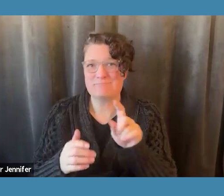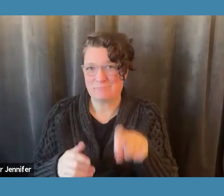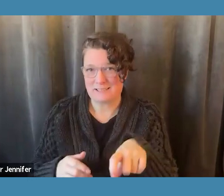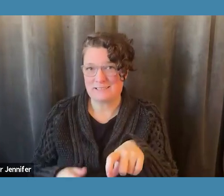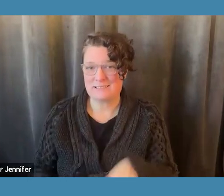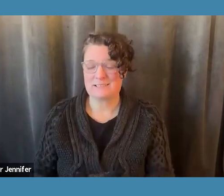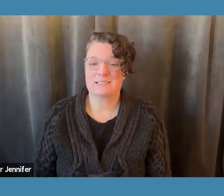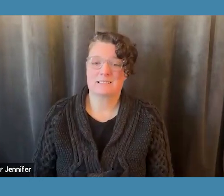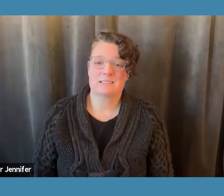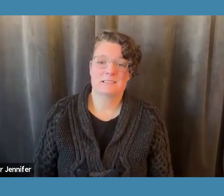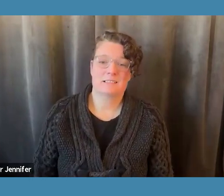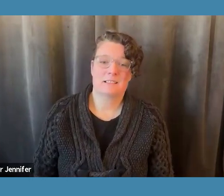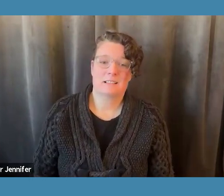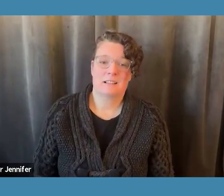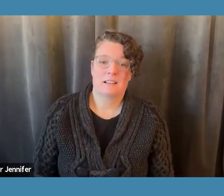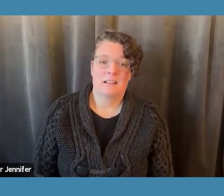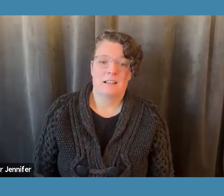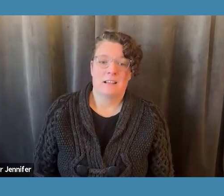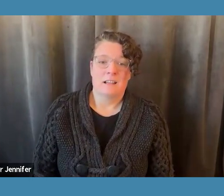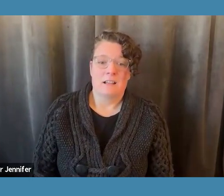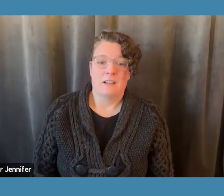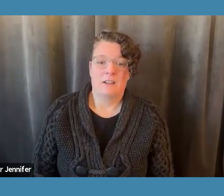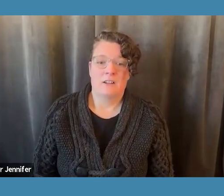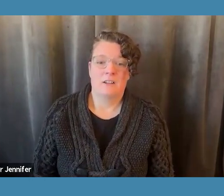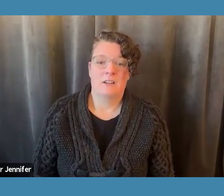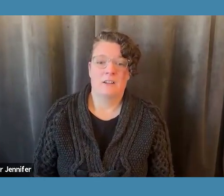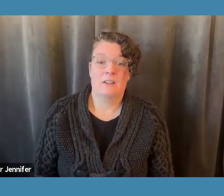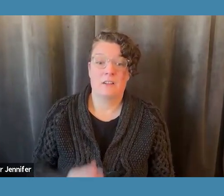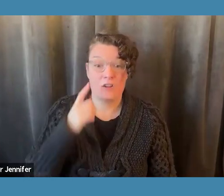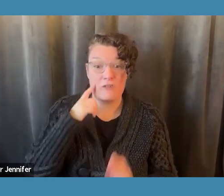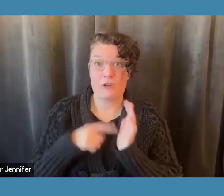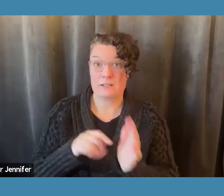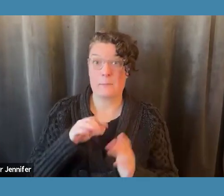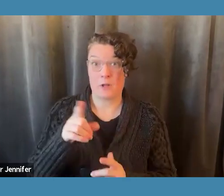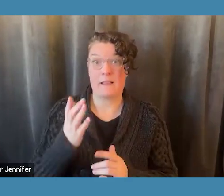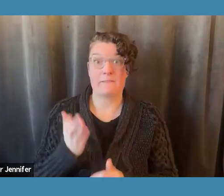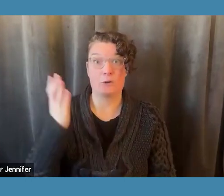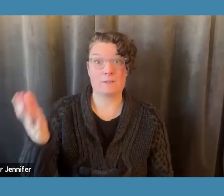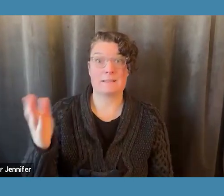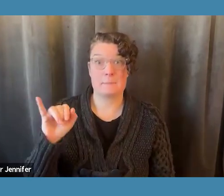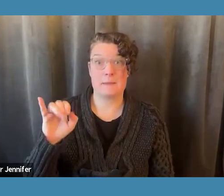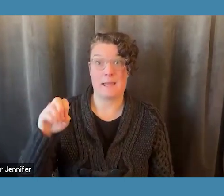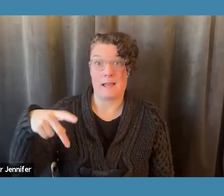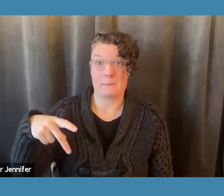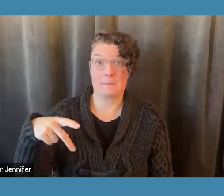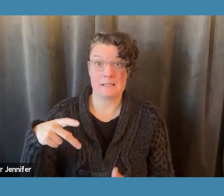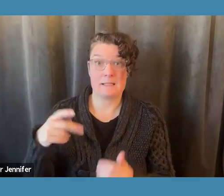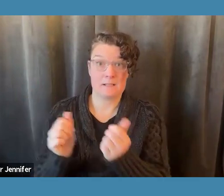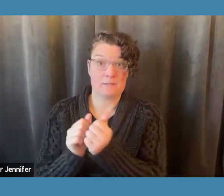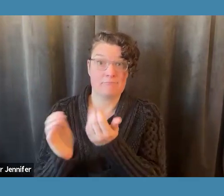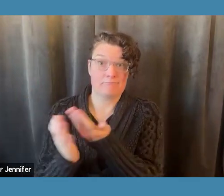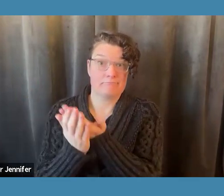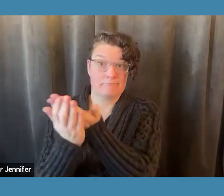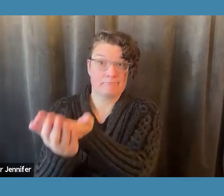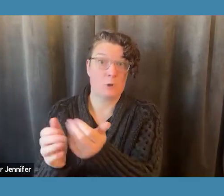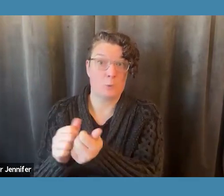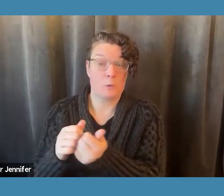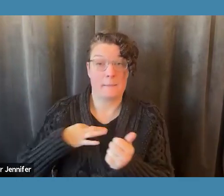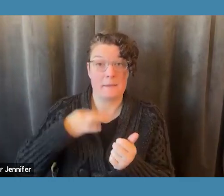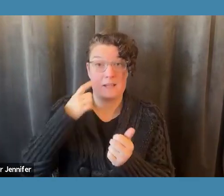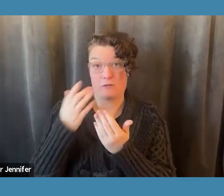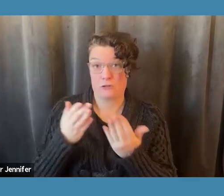I have is if you submit your child's IEP with their application for services, but